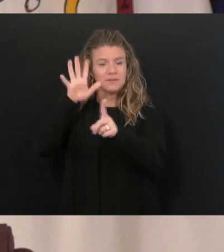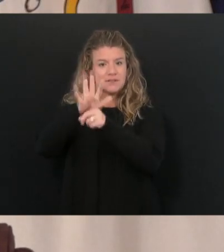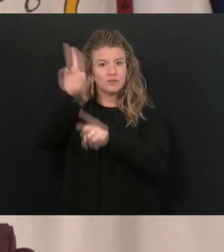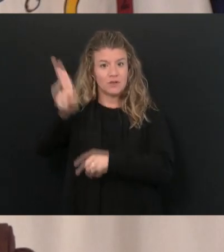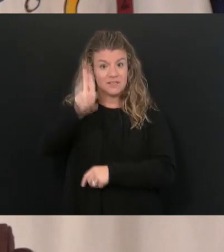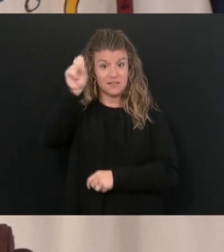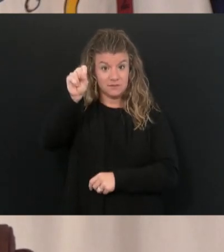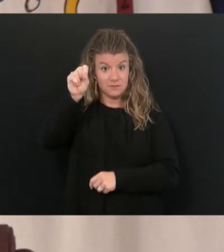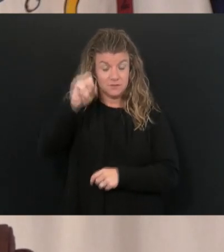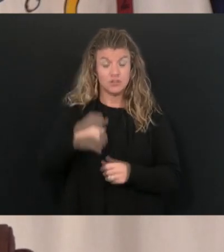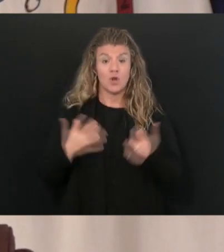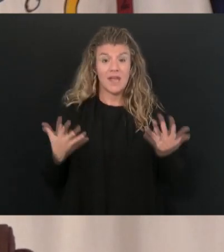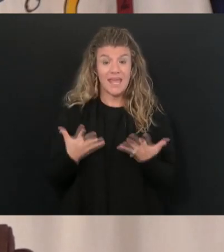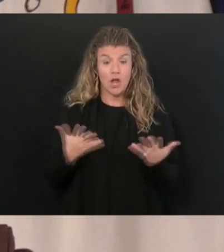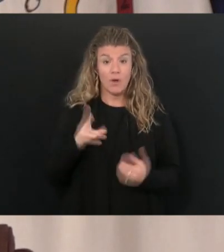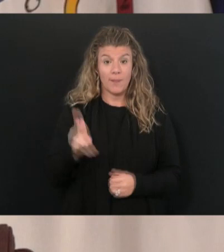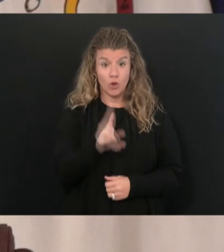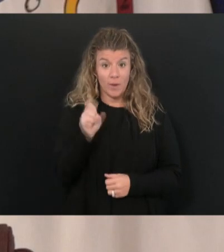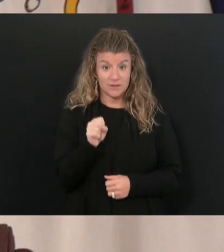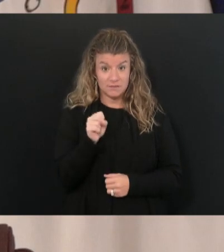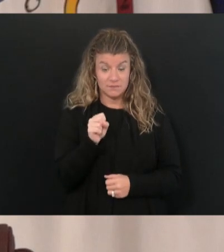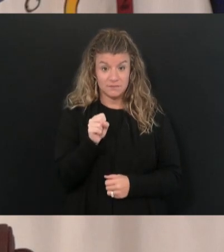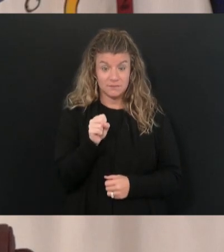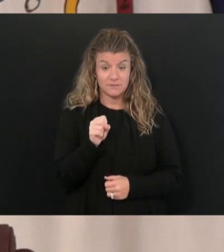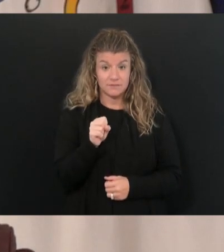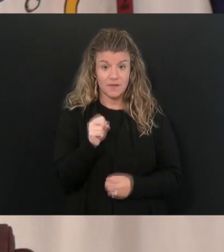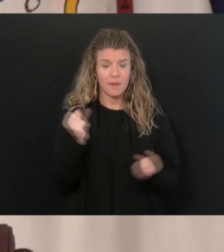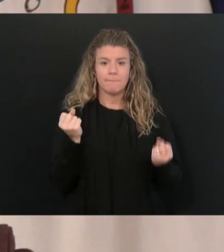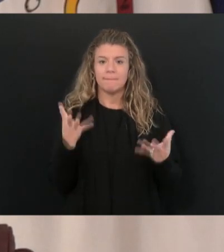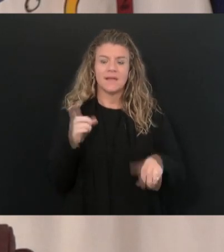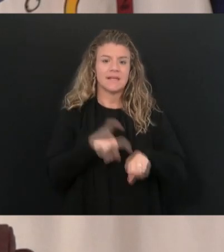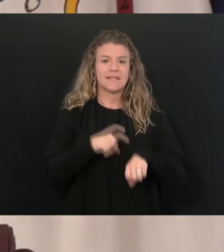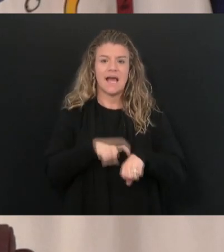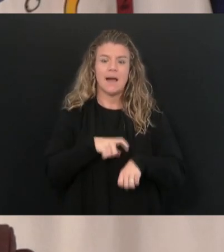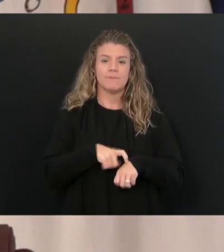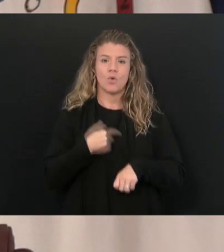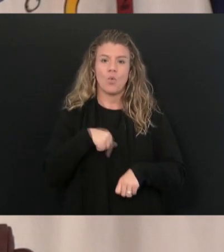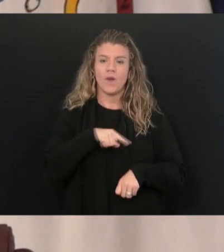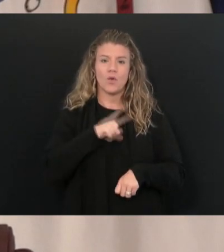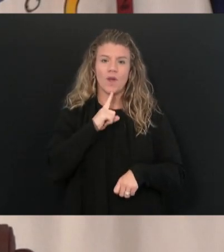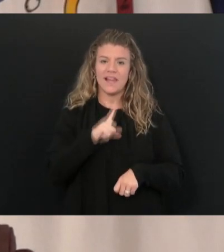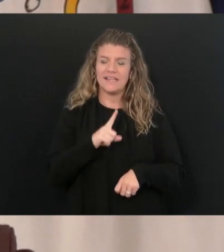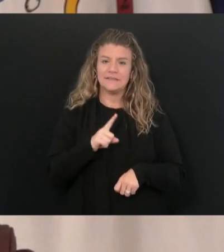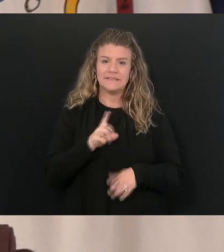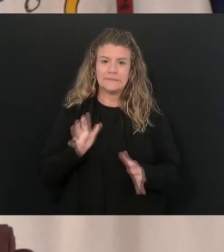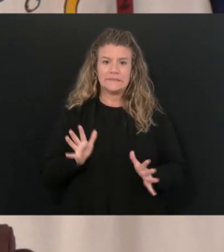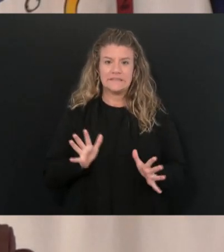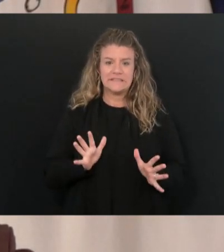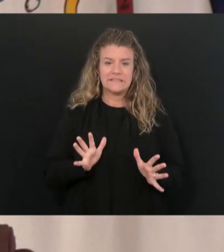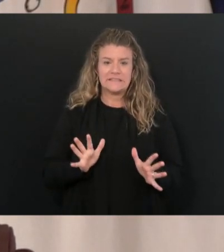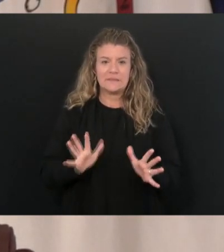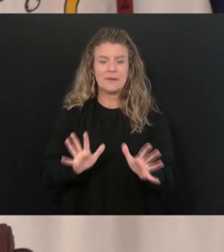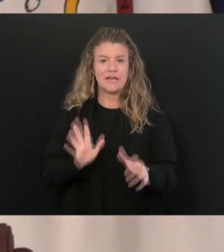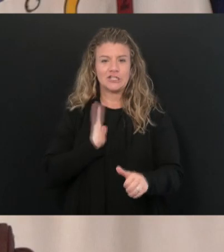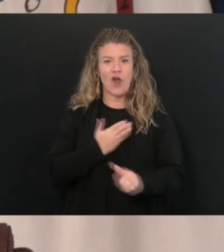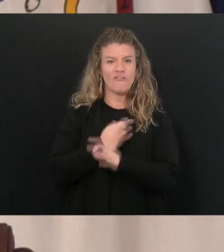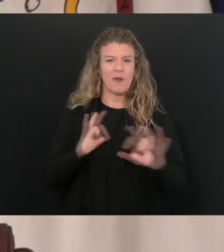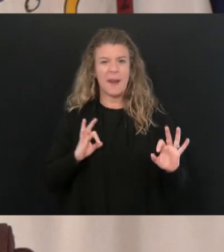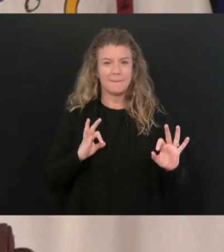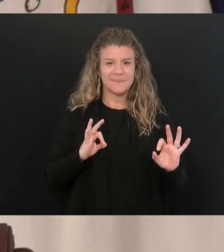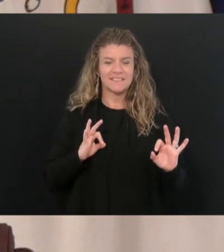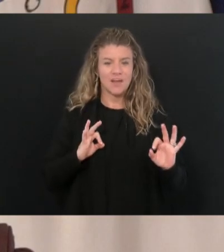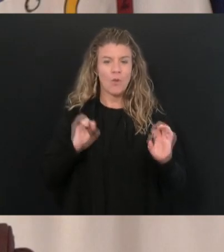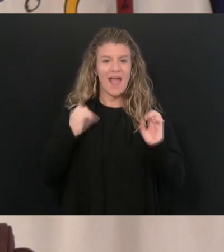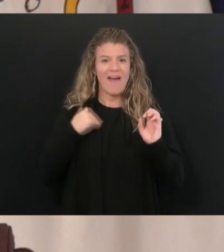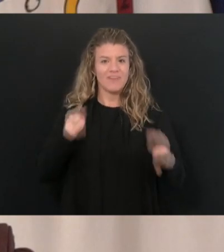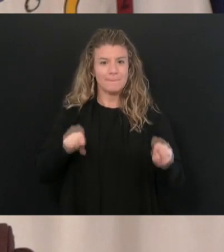In the U.S., a lot of times we push our liberties and we have the ability